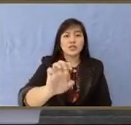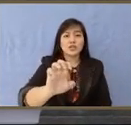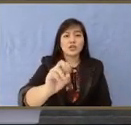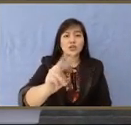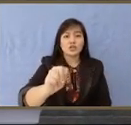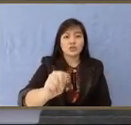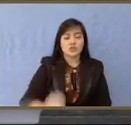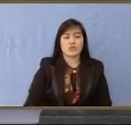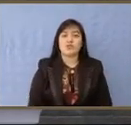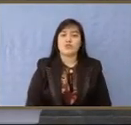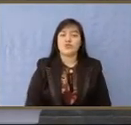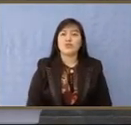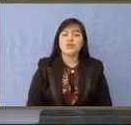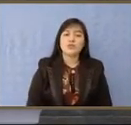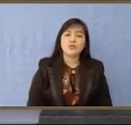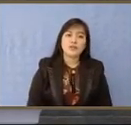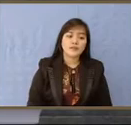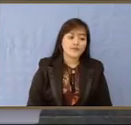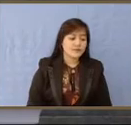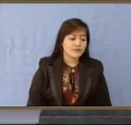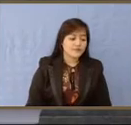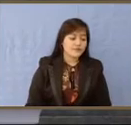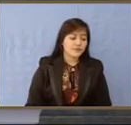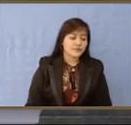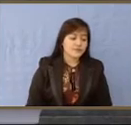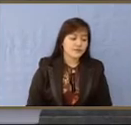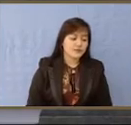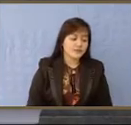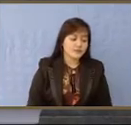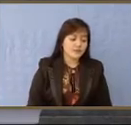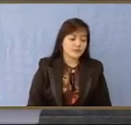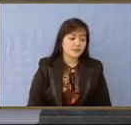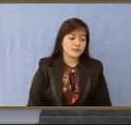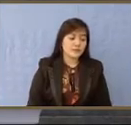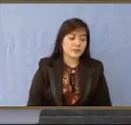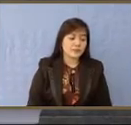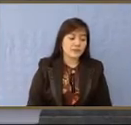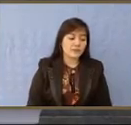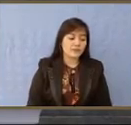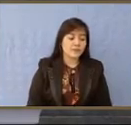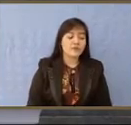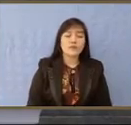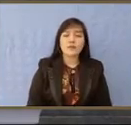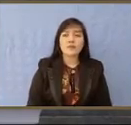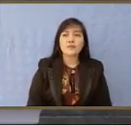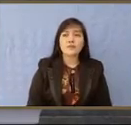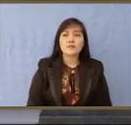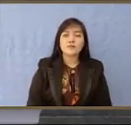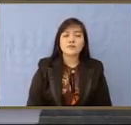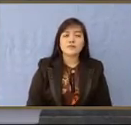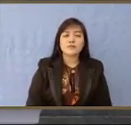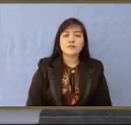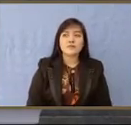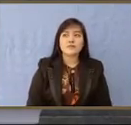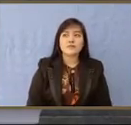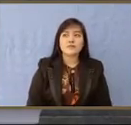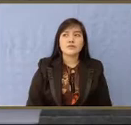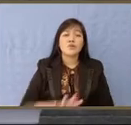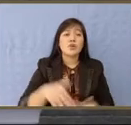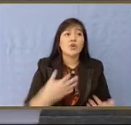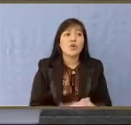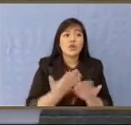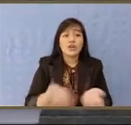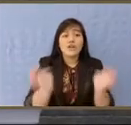of Gideon, doon po nag-occur yung mga pangyayari or yung mga events na makikita po natin dito po sa Book of